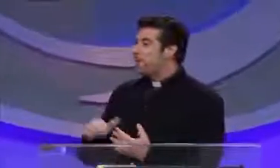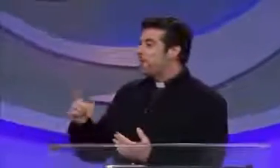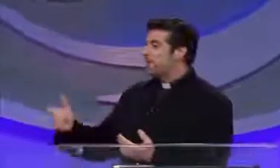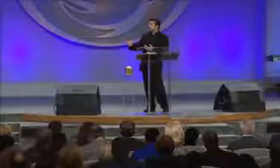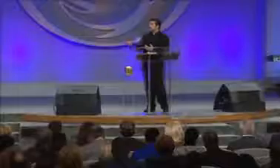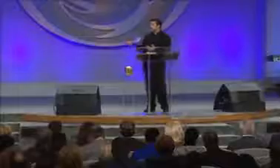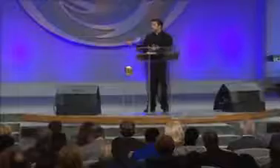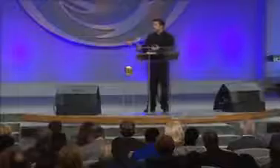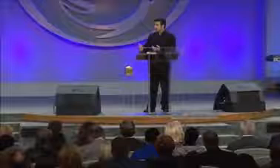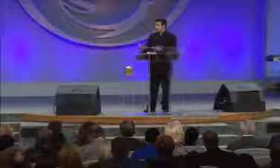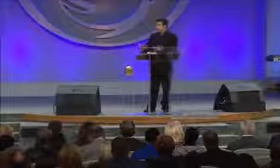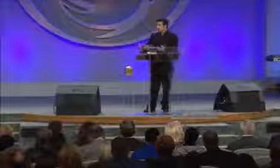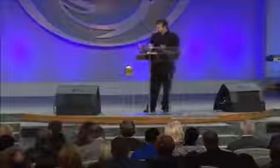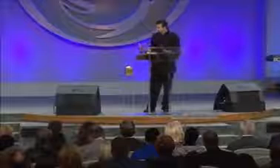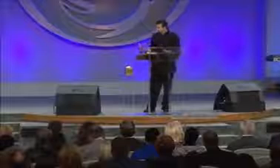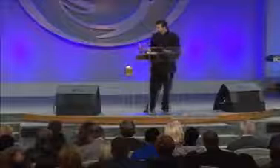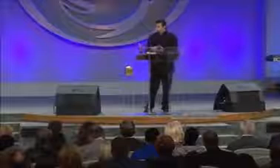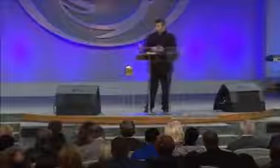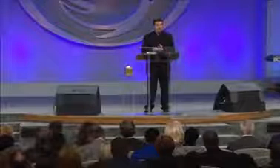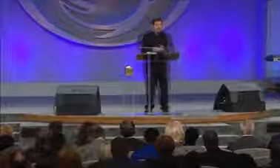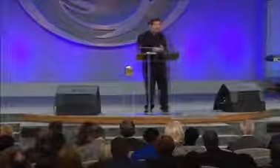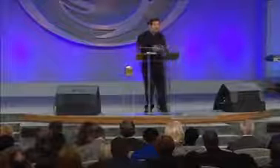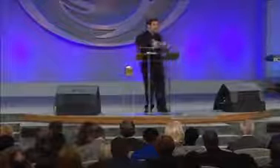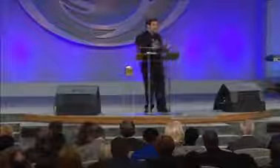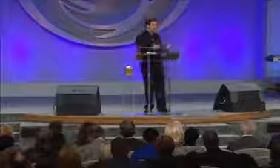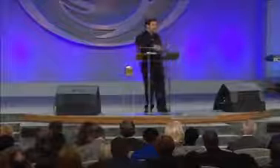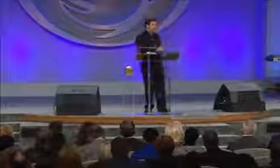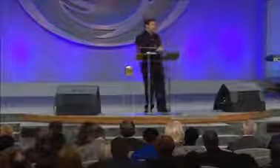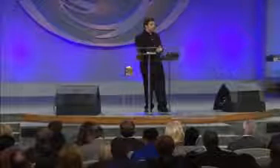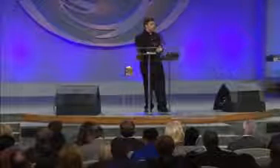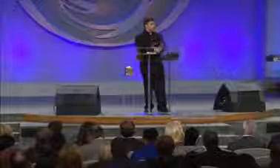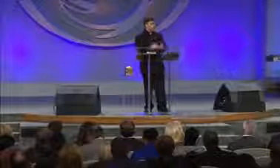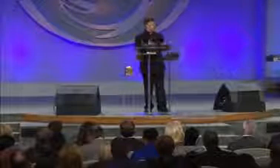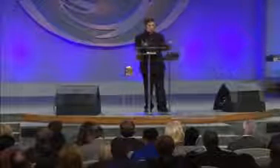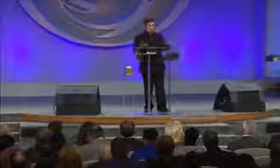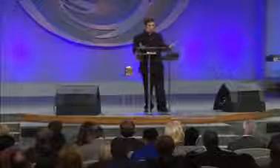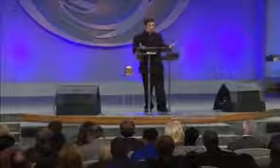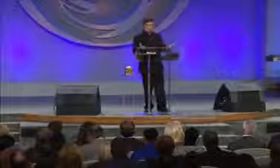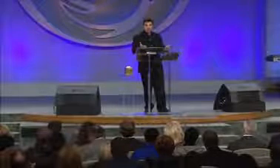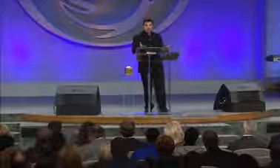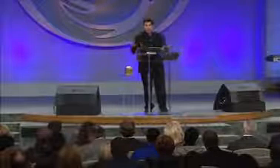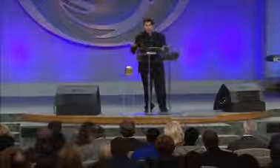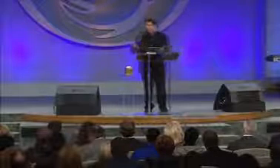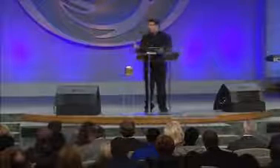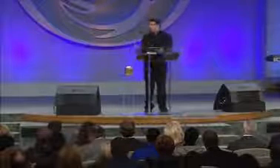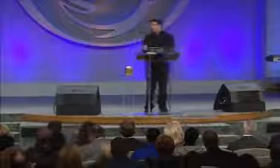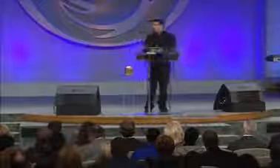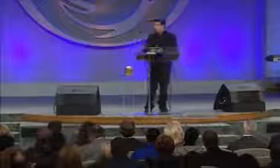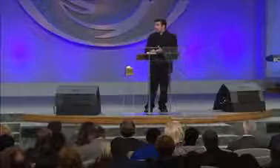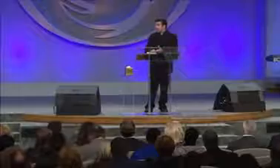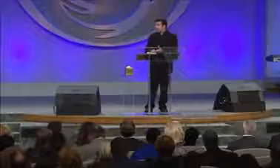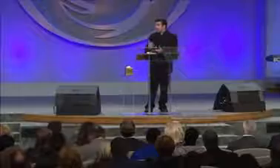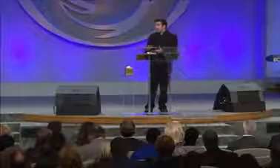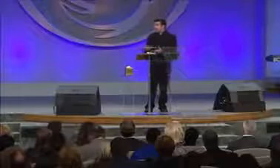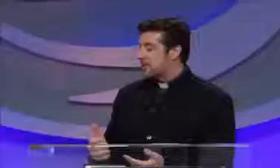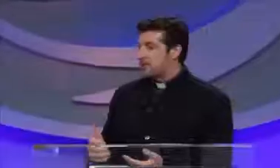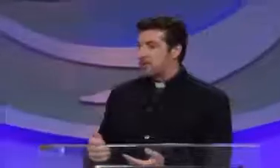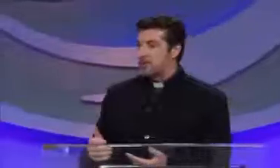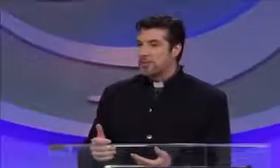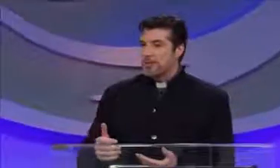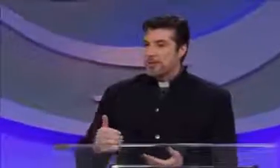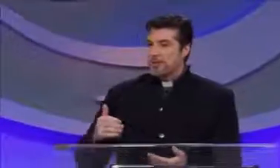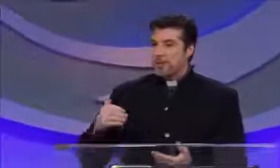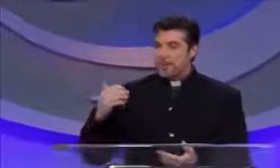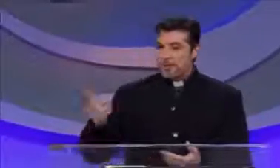You see, while we were visiting Italy, our family, on an annual basis, and we would share our faith with our family, it was hard for